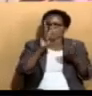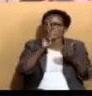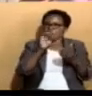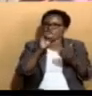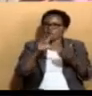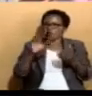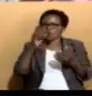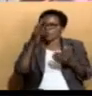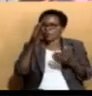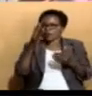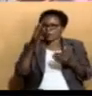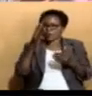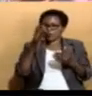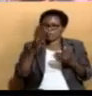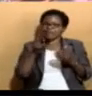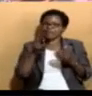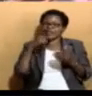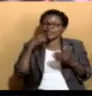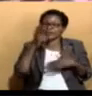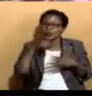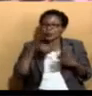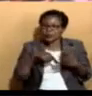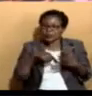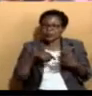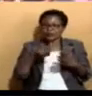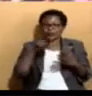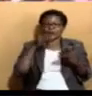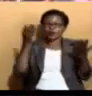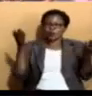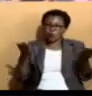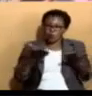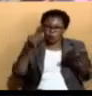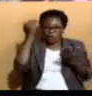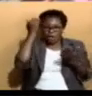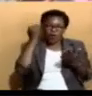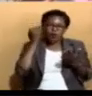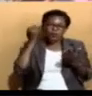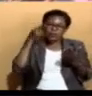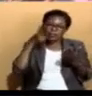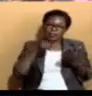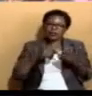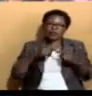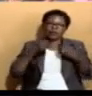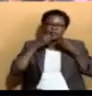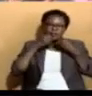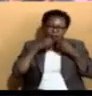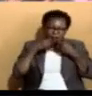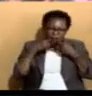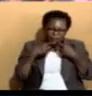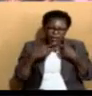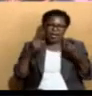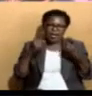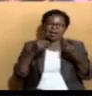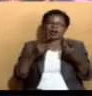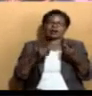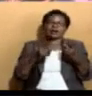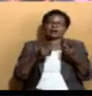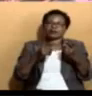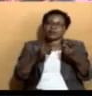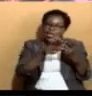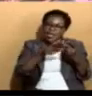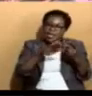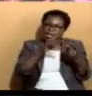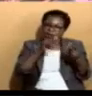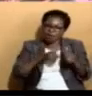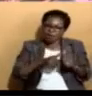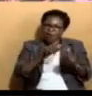our records. And he says, "It follows, therefore, where a court having declared a provision of a statute unconstitutional, but